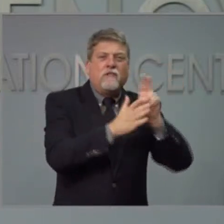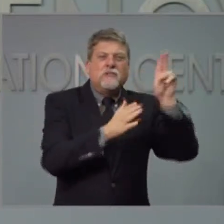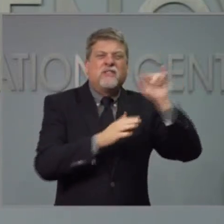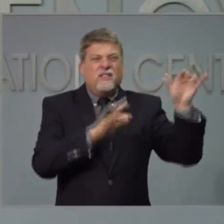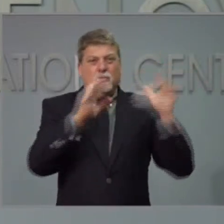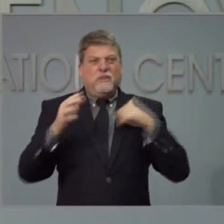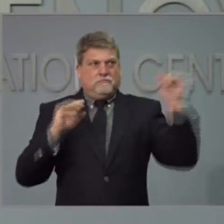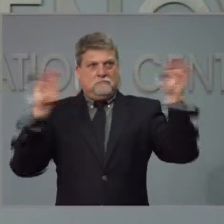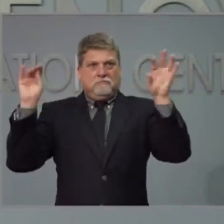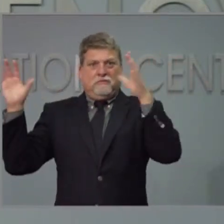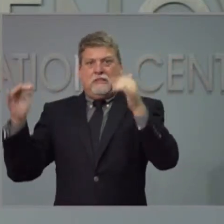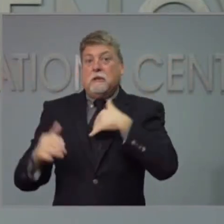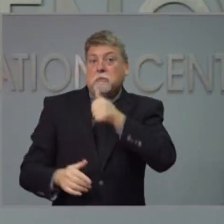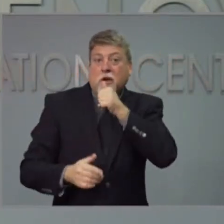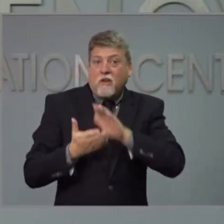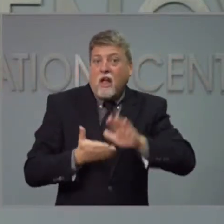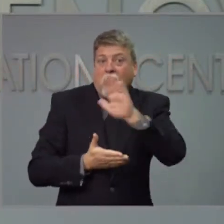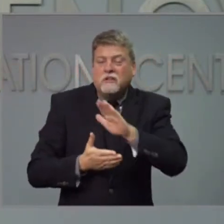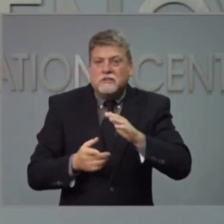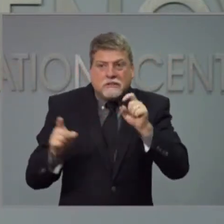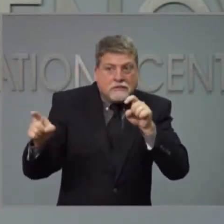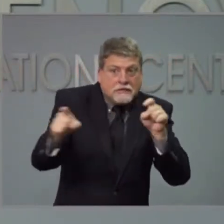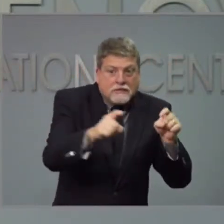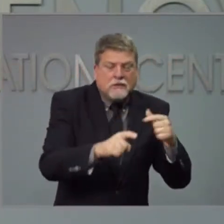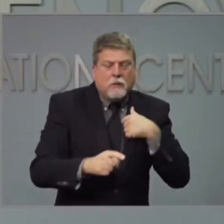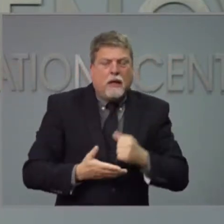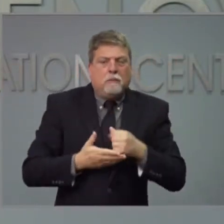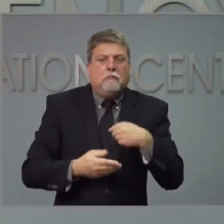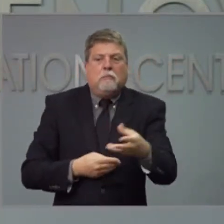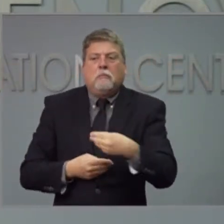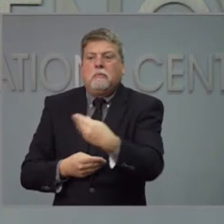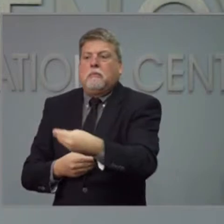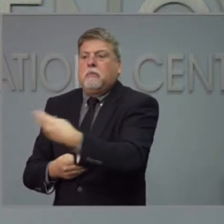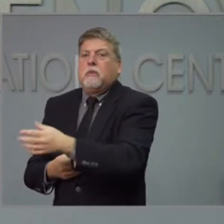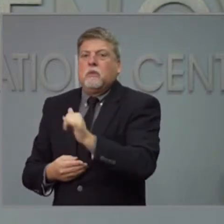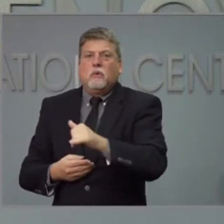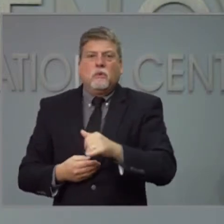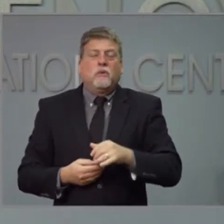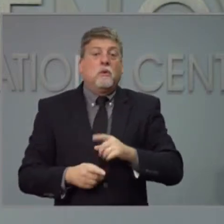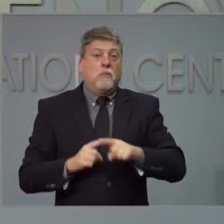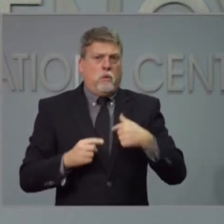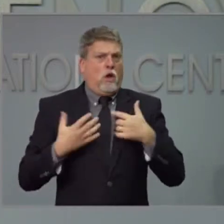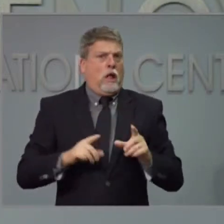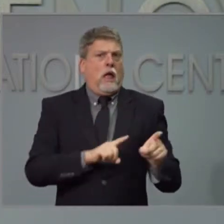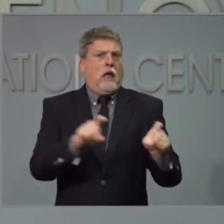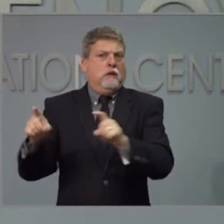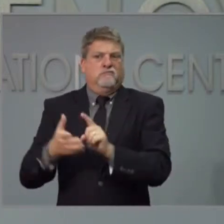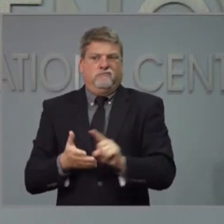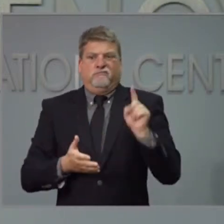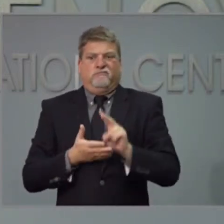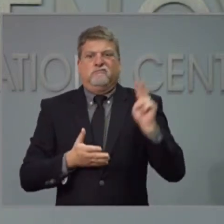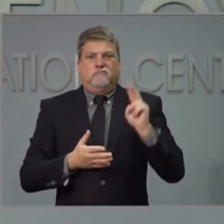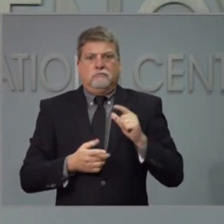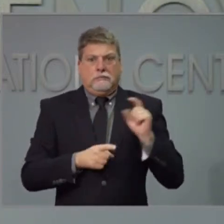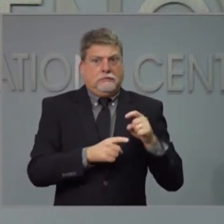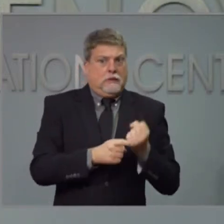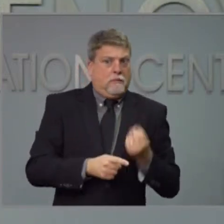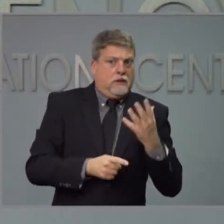are offering them is just to supplement what else do you need, and that's totaled about 75,000.